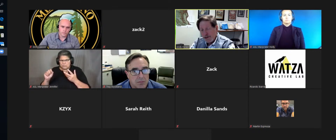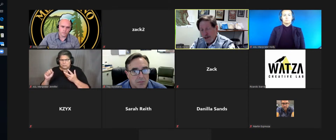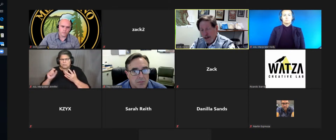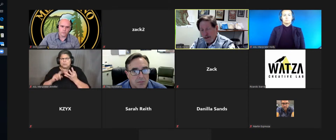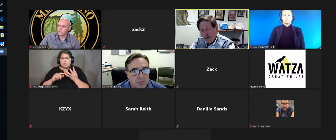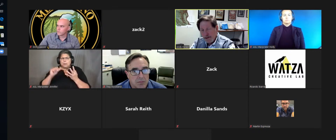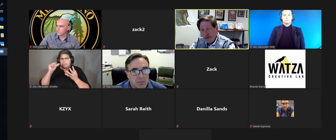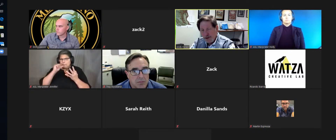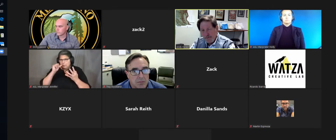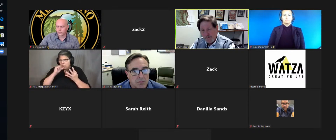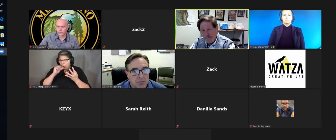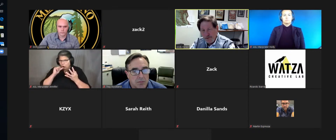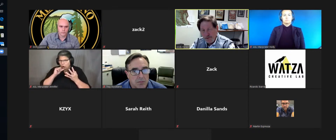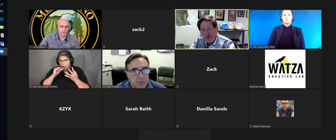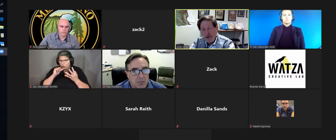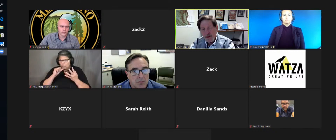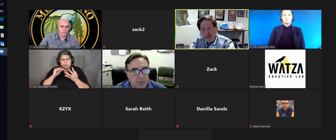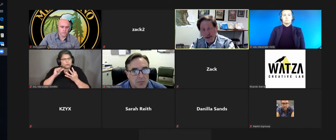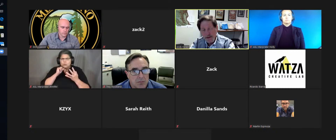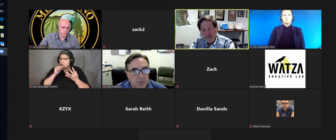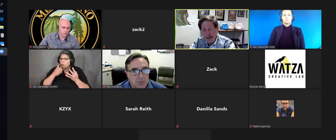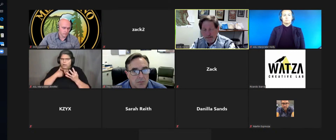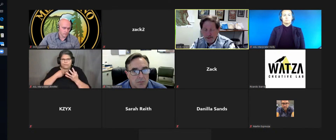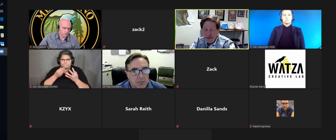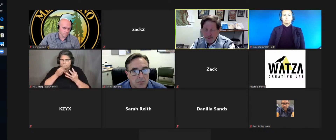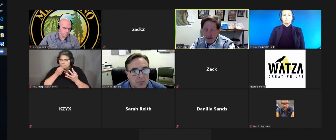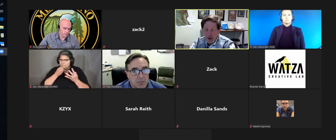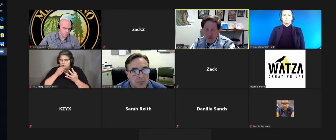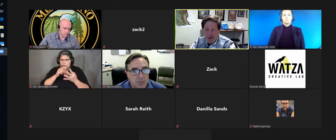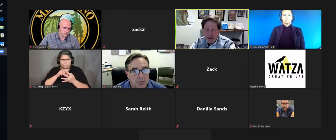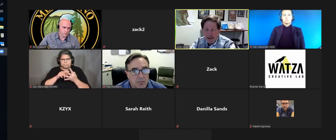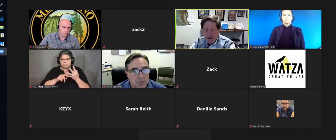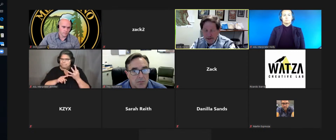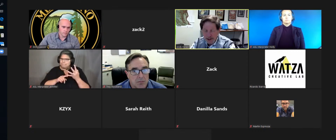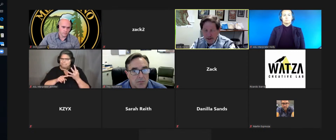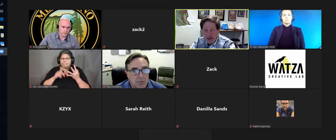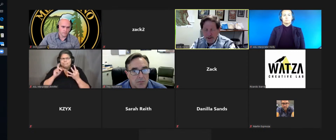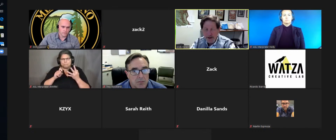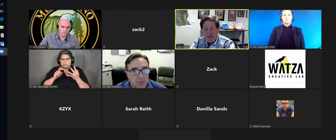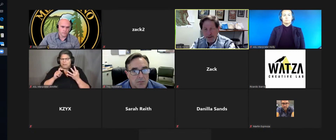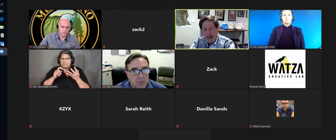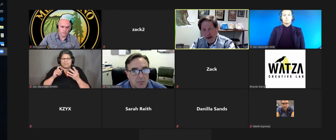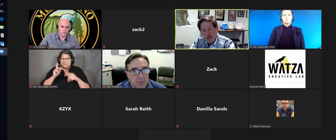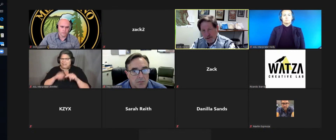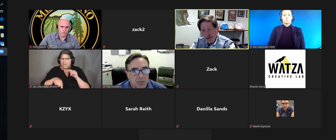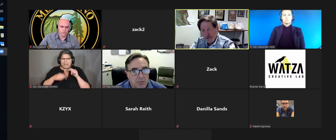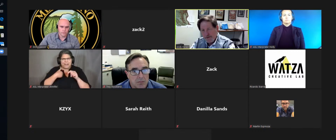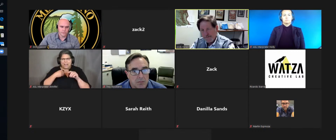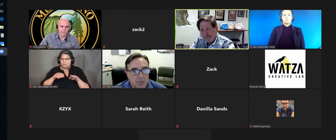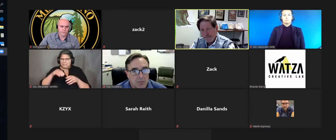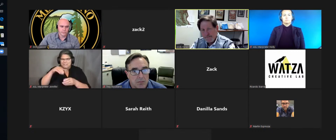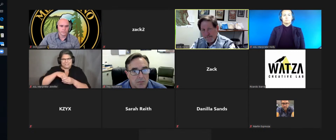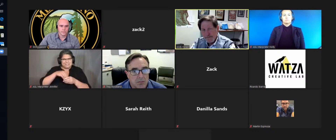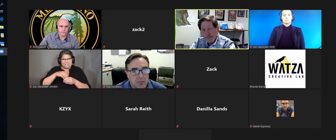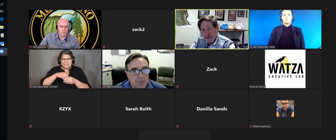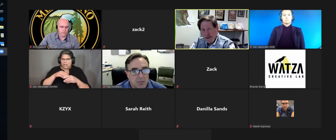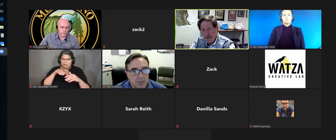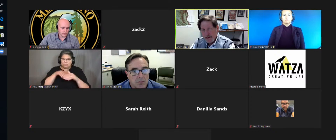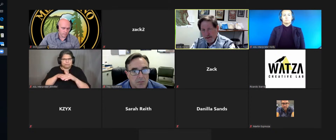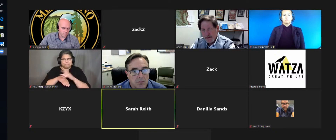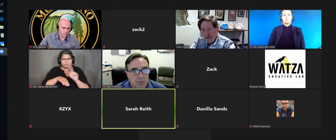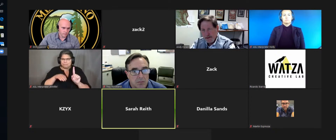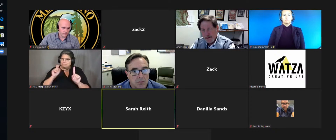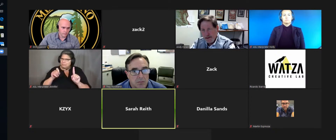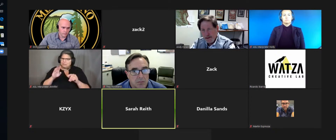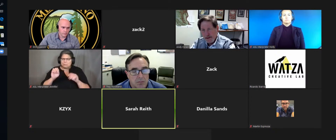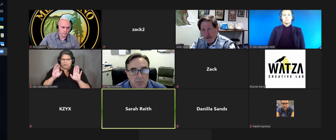that do not serve food would not be able to be open inside. They would have to be outdoors.